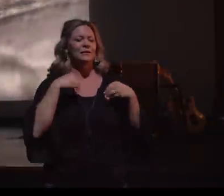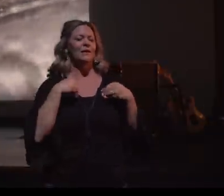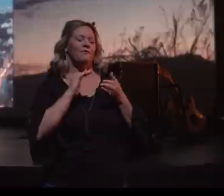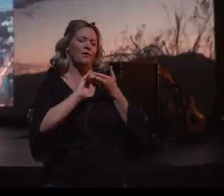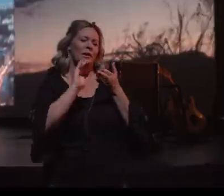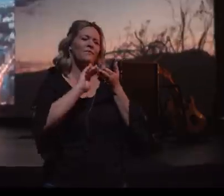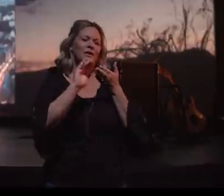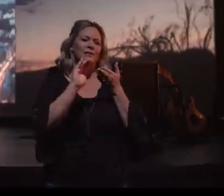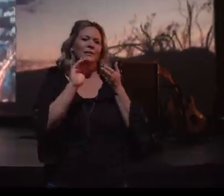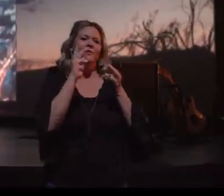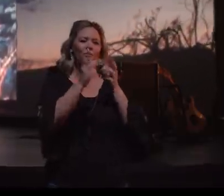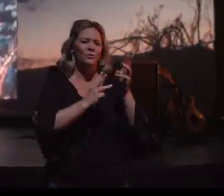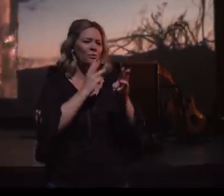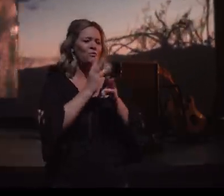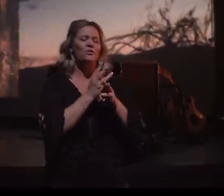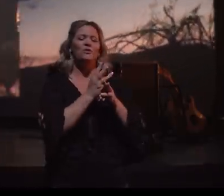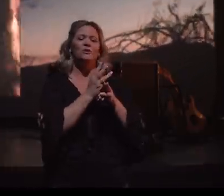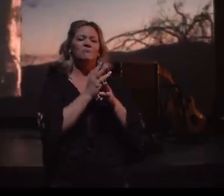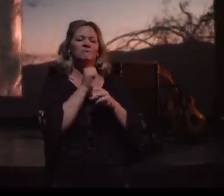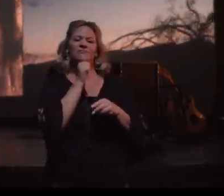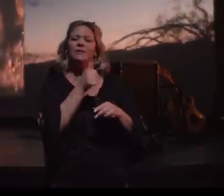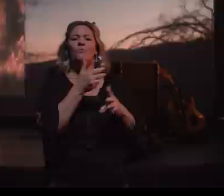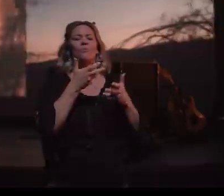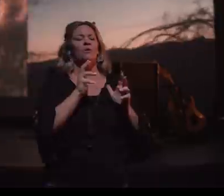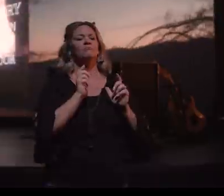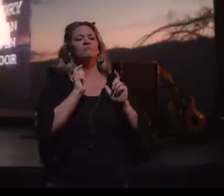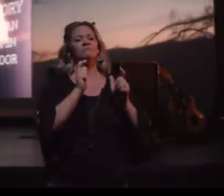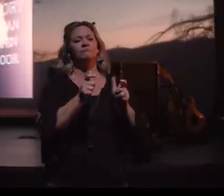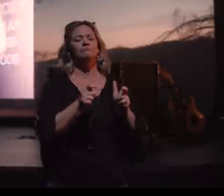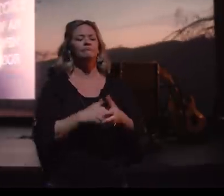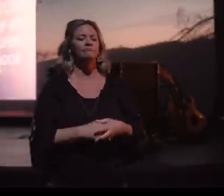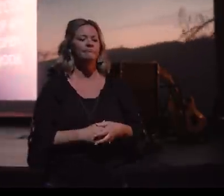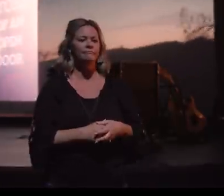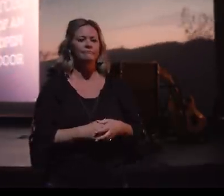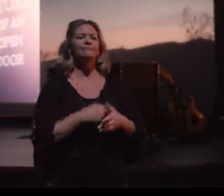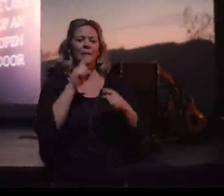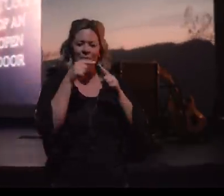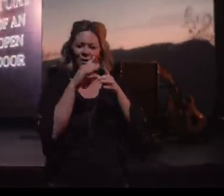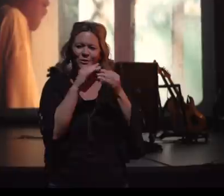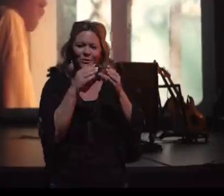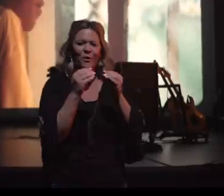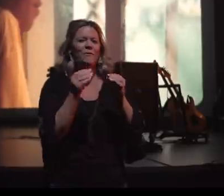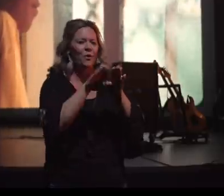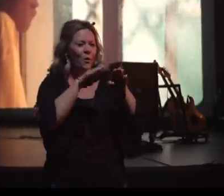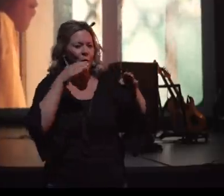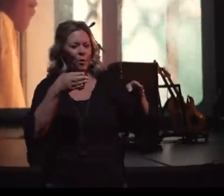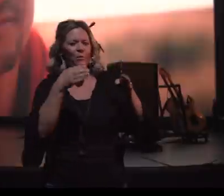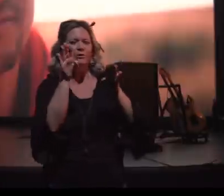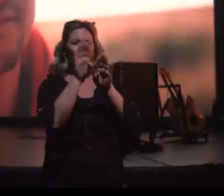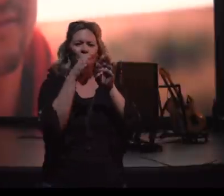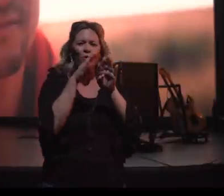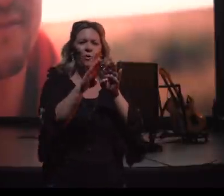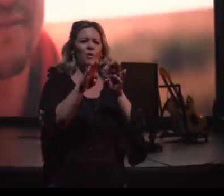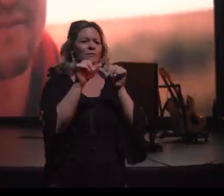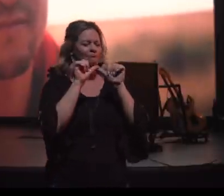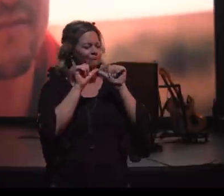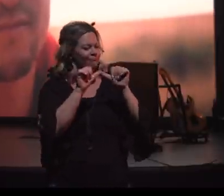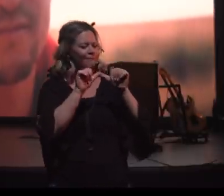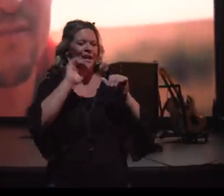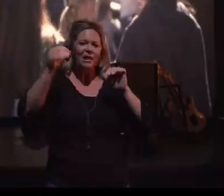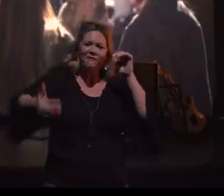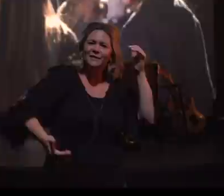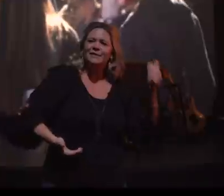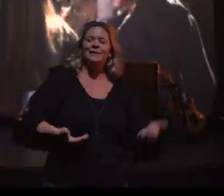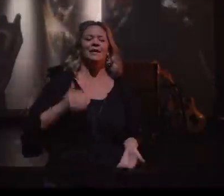forgiveness that the world denied you. It's the story of an open door, an endless